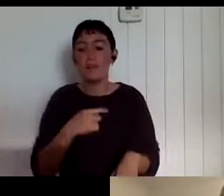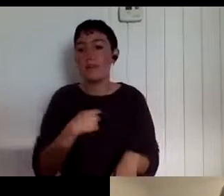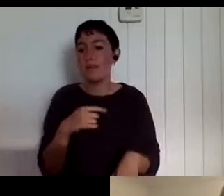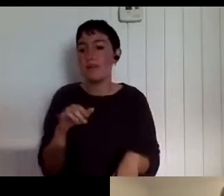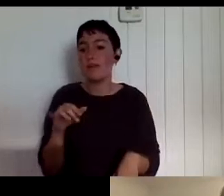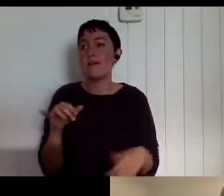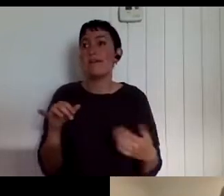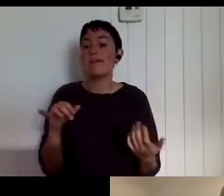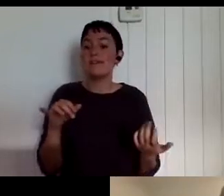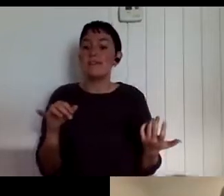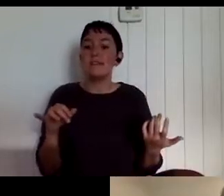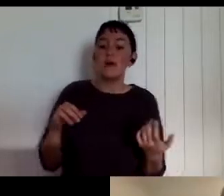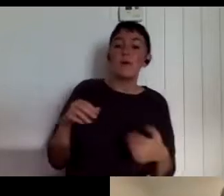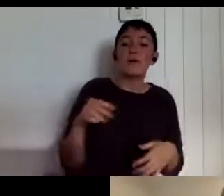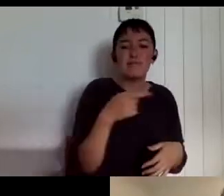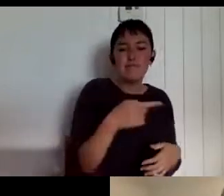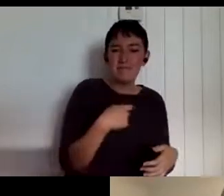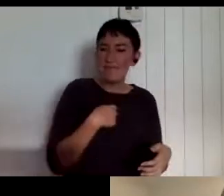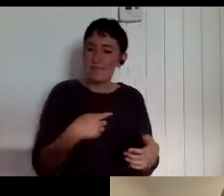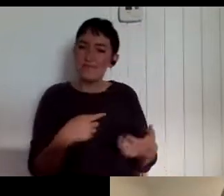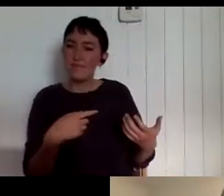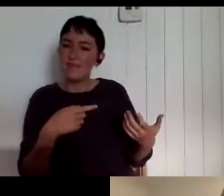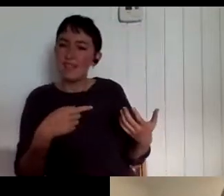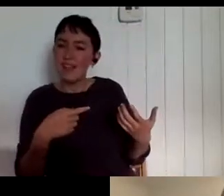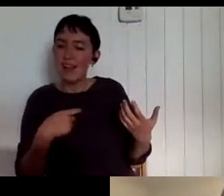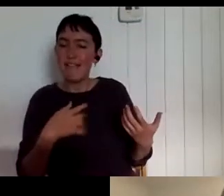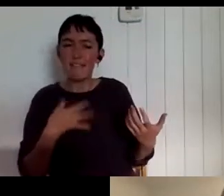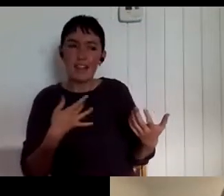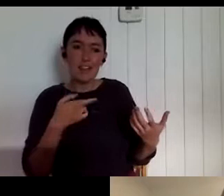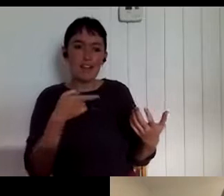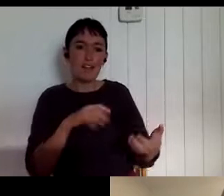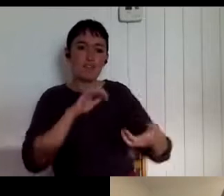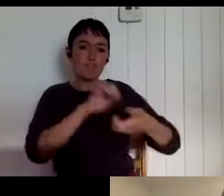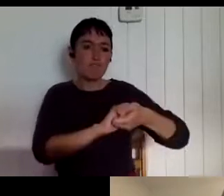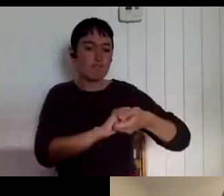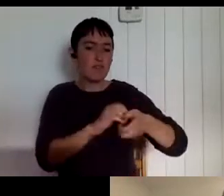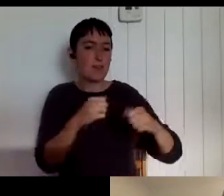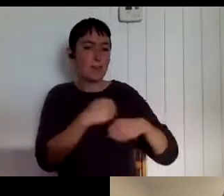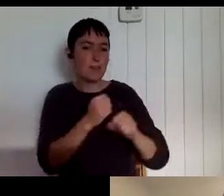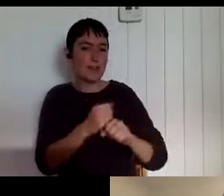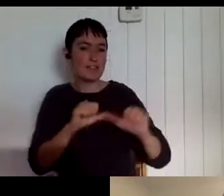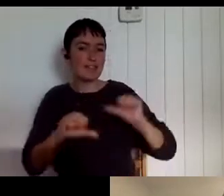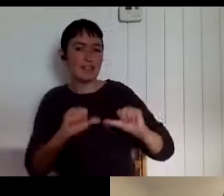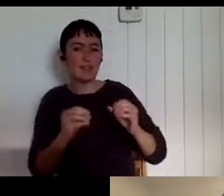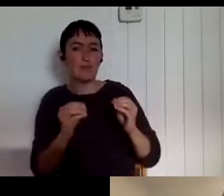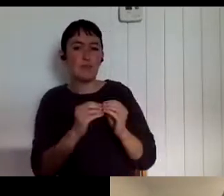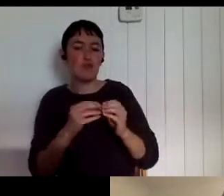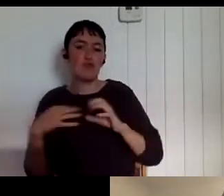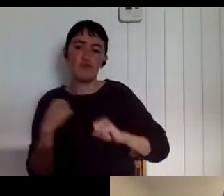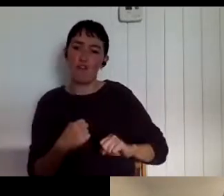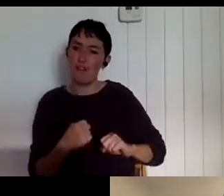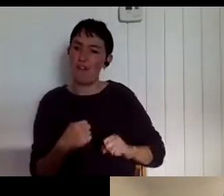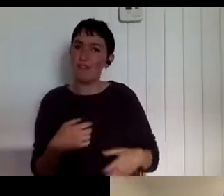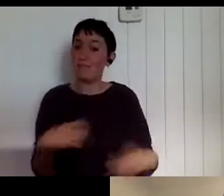do, that it makes the science so much stronger. And when you work together, you know, it's great. It's awesome. You make friends